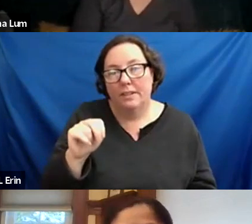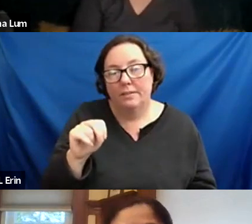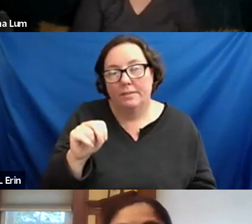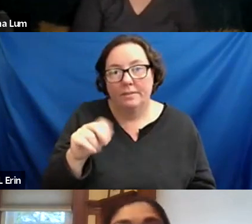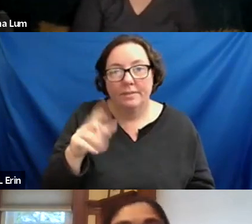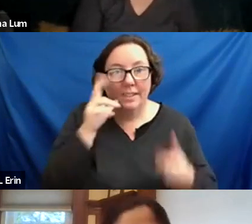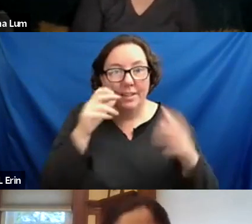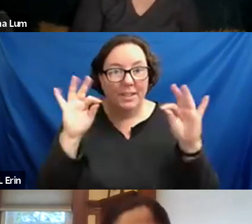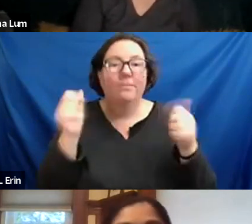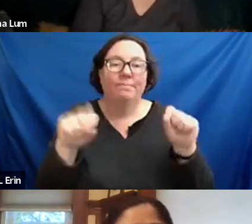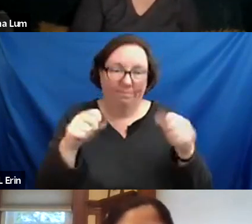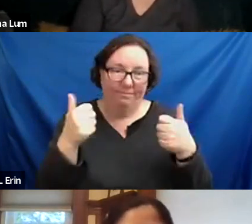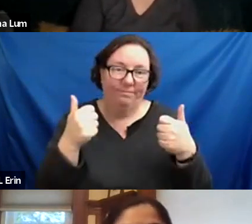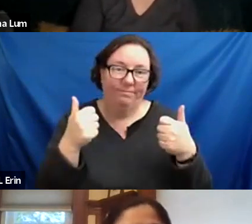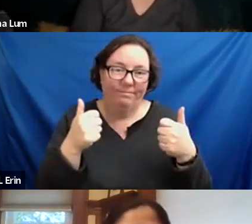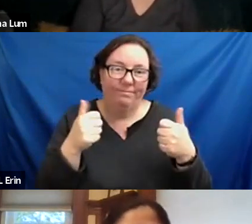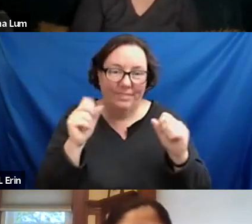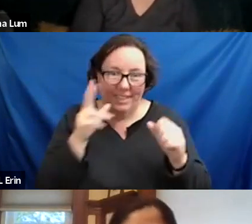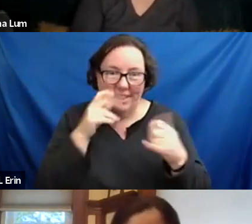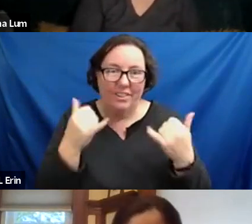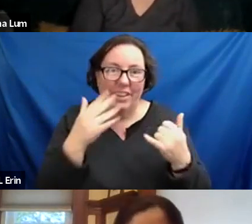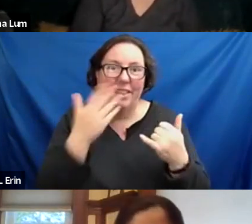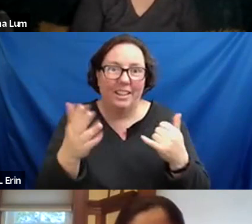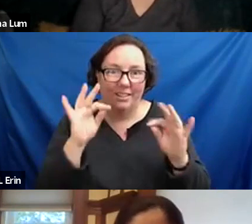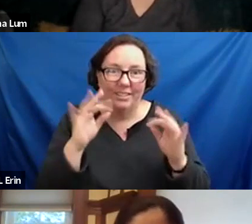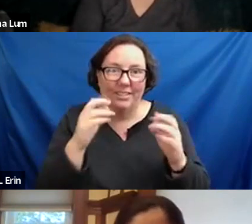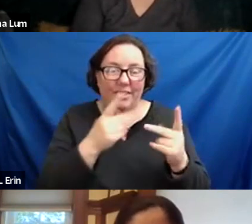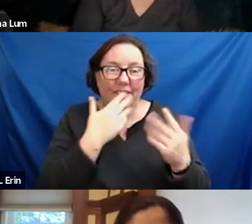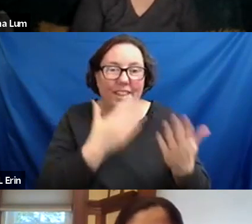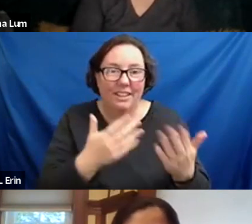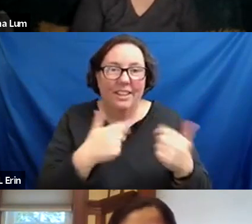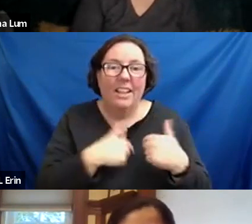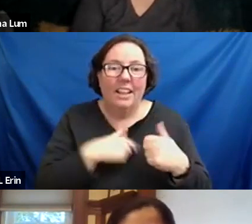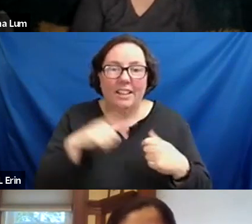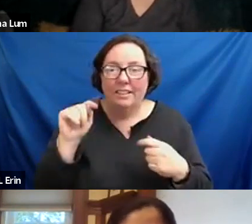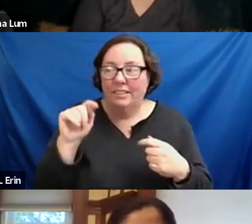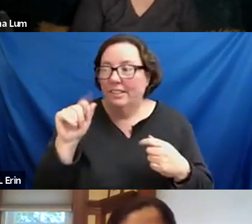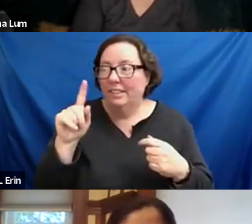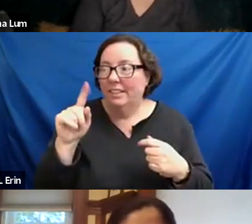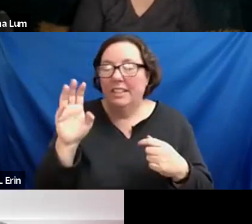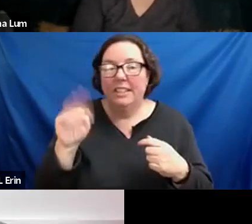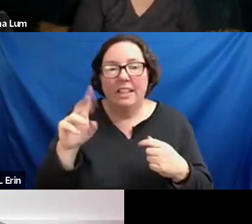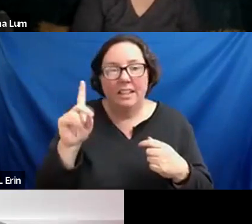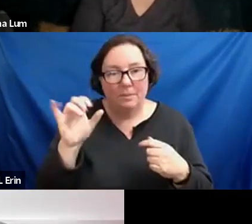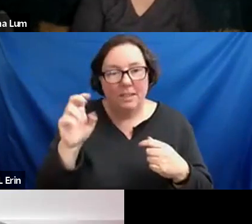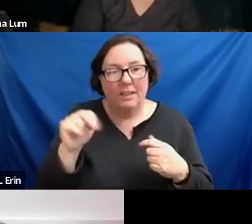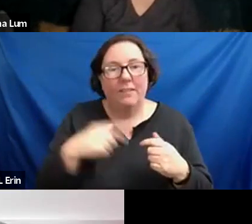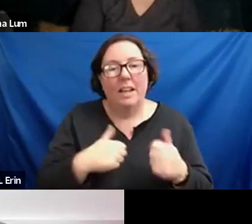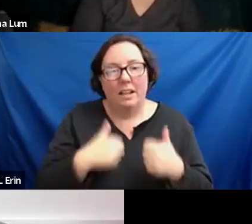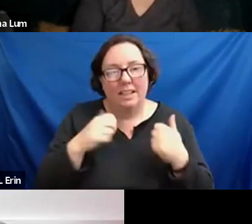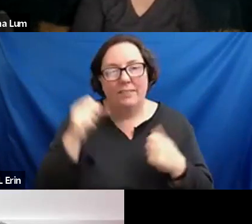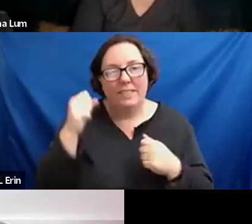Can you guys hear me now? Yes, we can hear you. Thank you. Okay, thank you. I am Tatum Donovan and I live in South Boston.